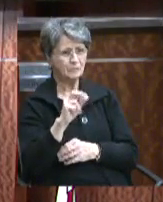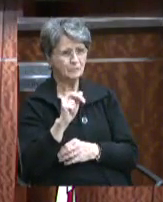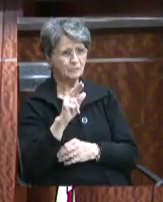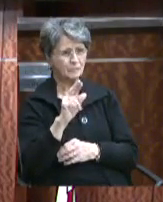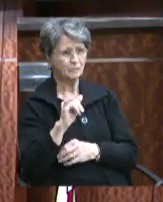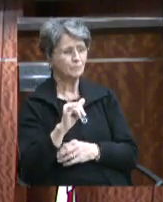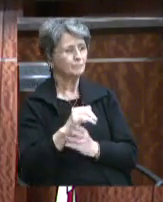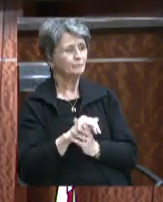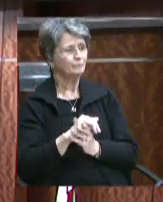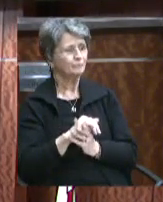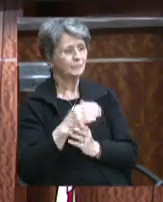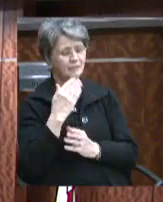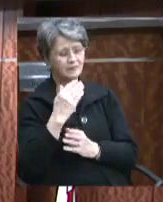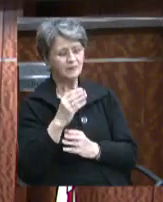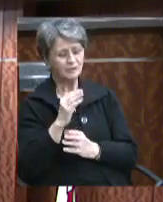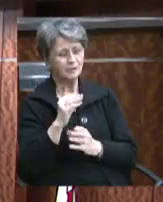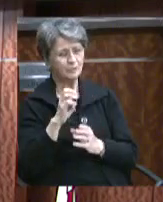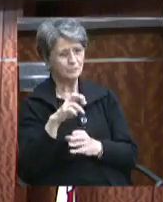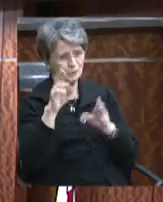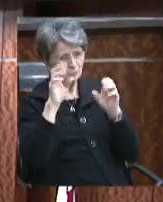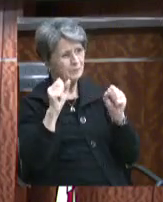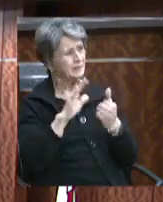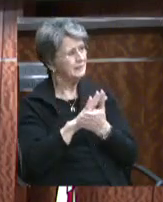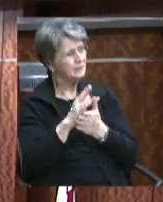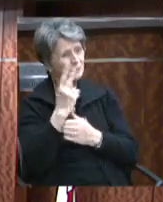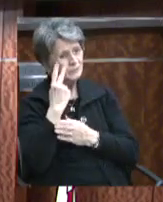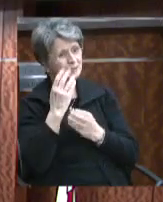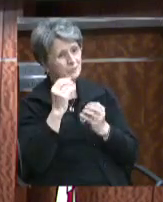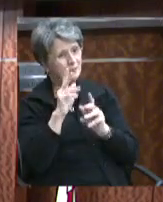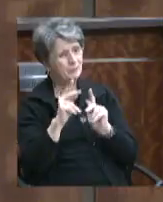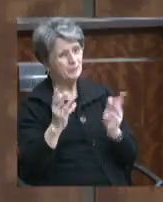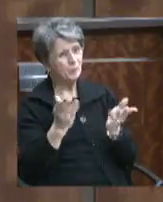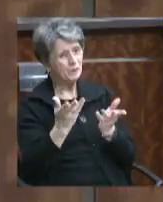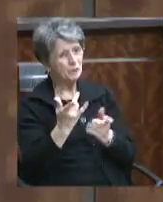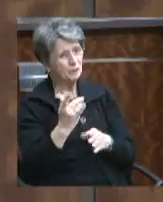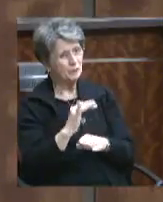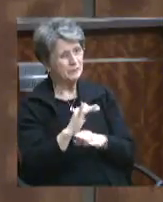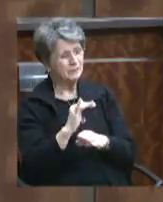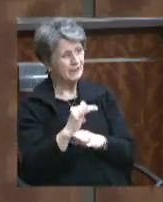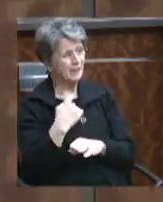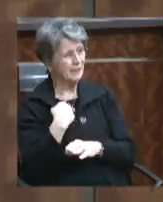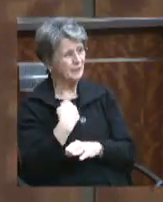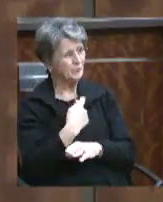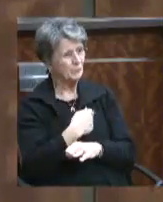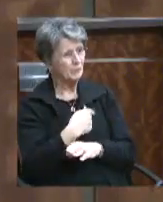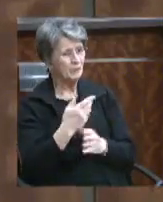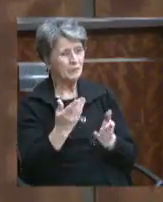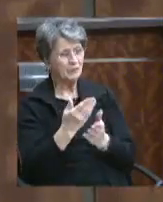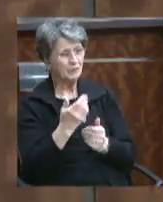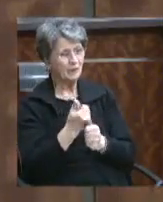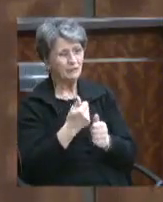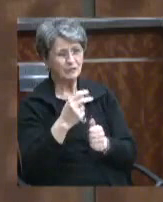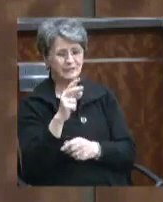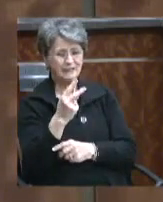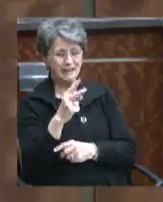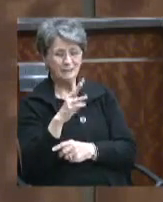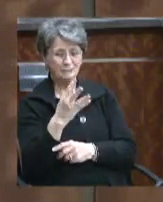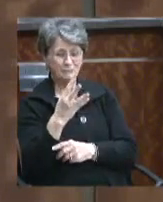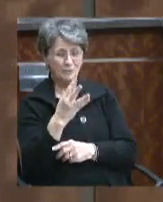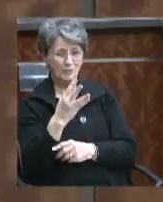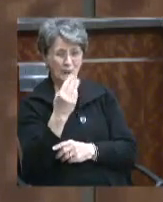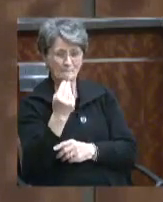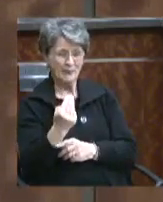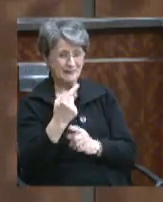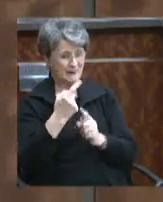Thank you, Mr. President. It's nice to see so many people here tonight. We're here every second and fourth Monday every month. Come see us